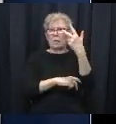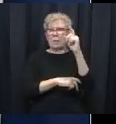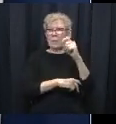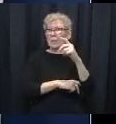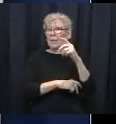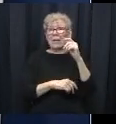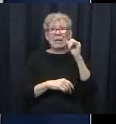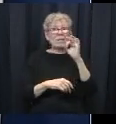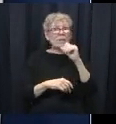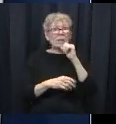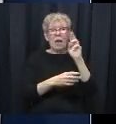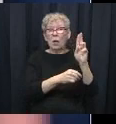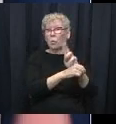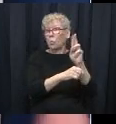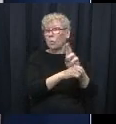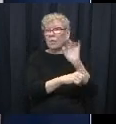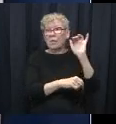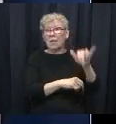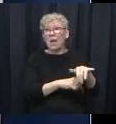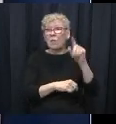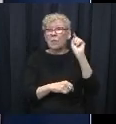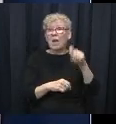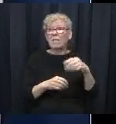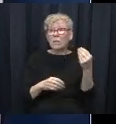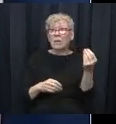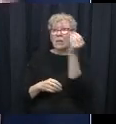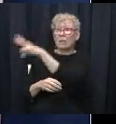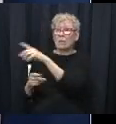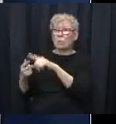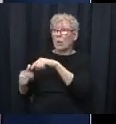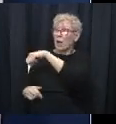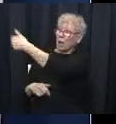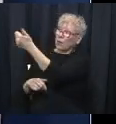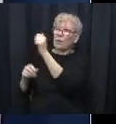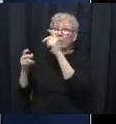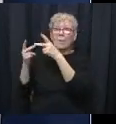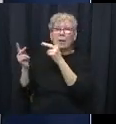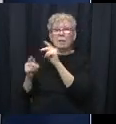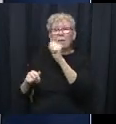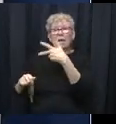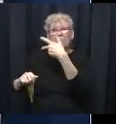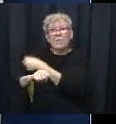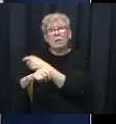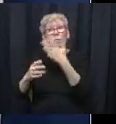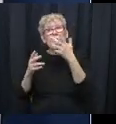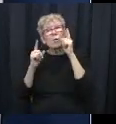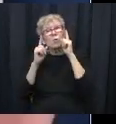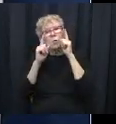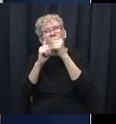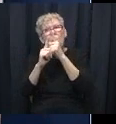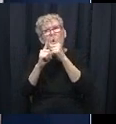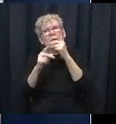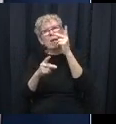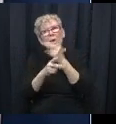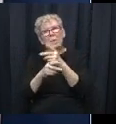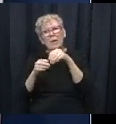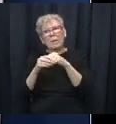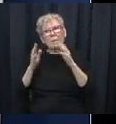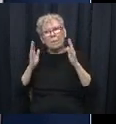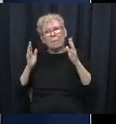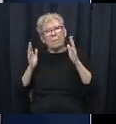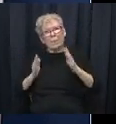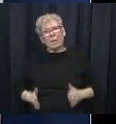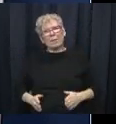of a Coloradan. It doesn't do any good sitting on shelves. That's one of the ways we've been able to be one of the leading states in successfully distributing